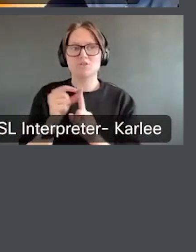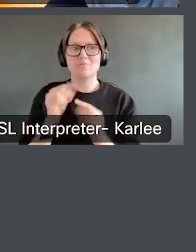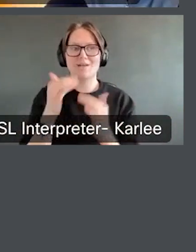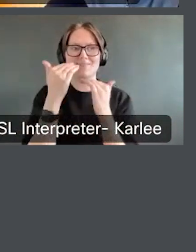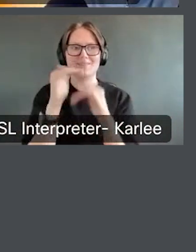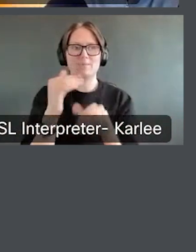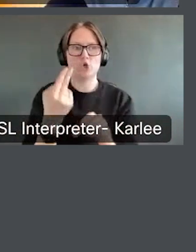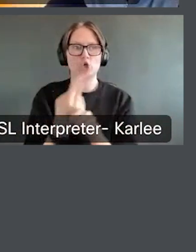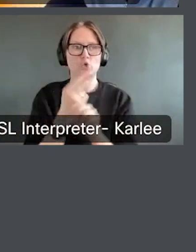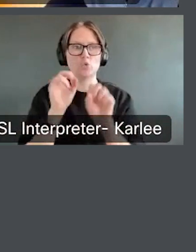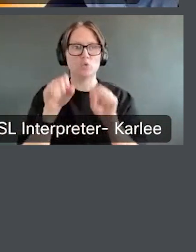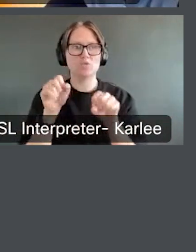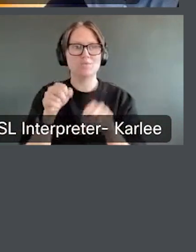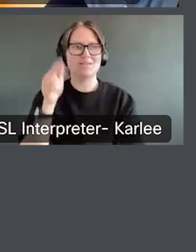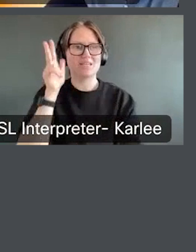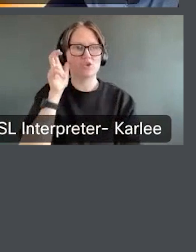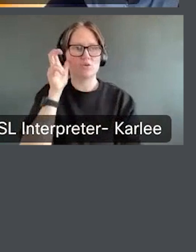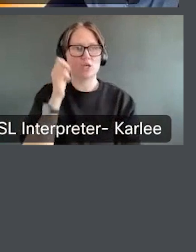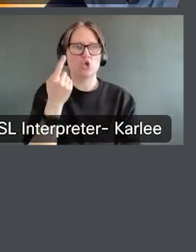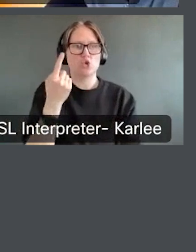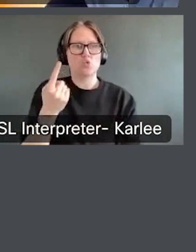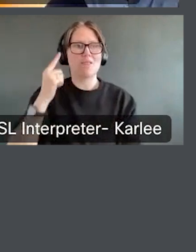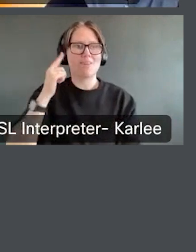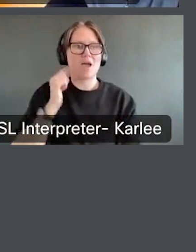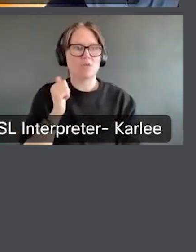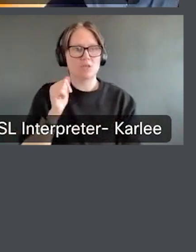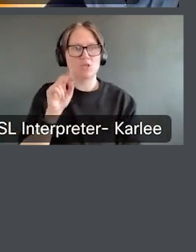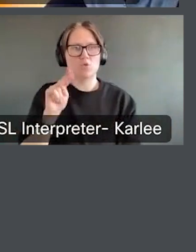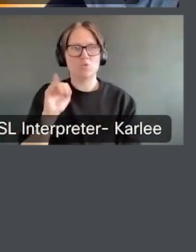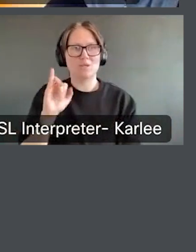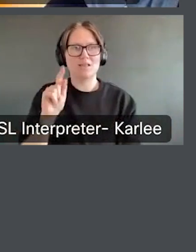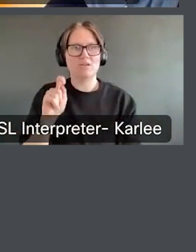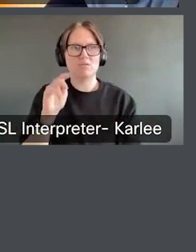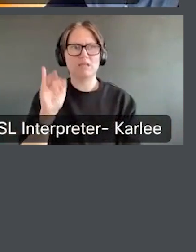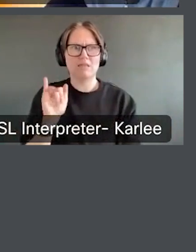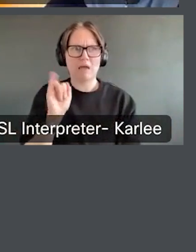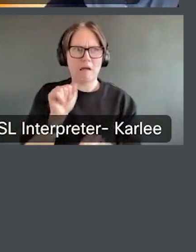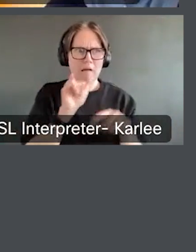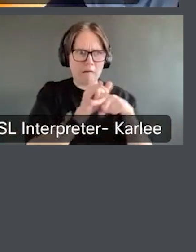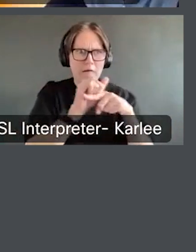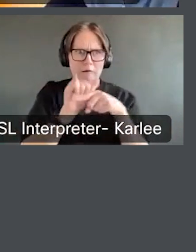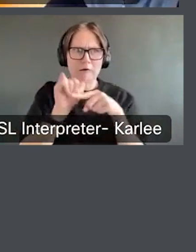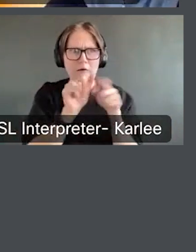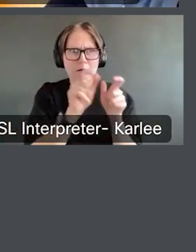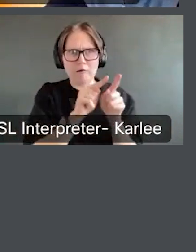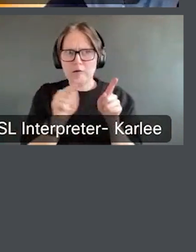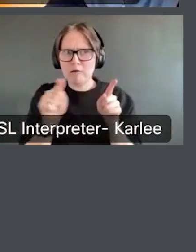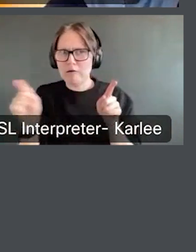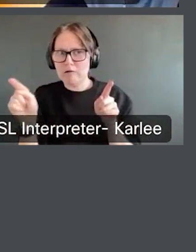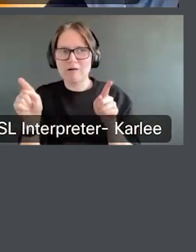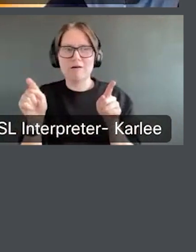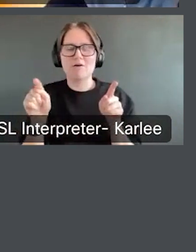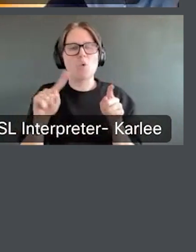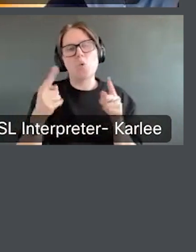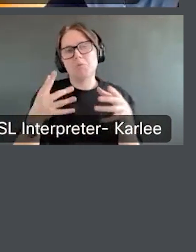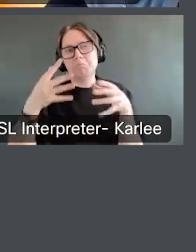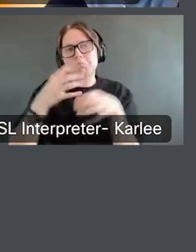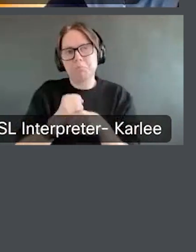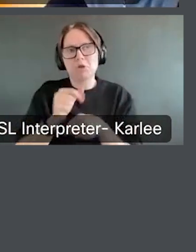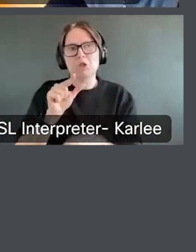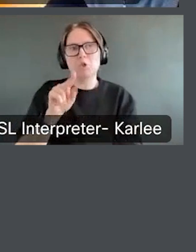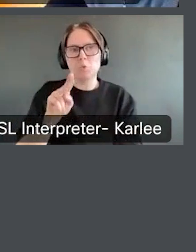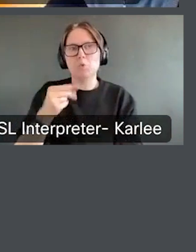hearing unilaterally. And that's a mouthful unless you just go straight to LUHU. The reason is